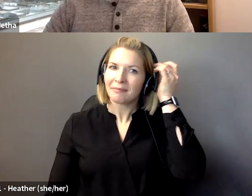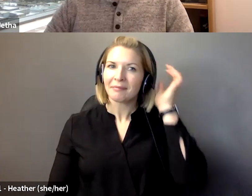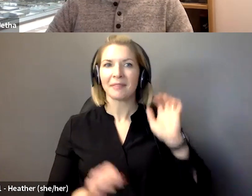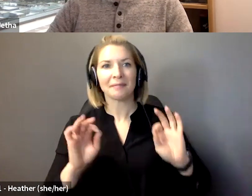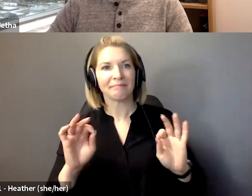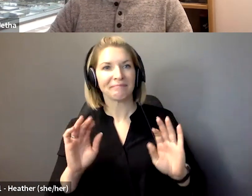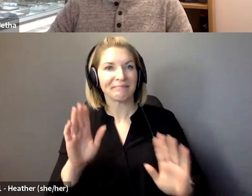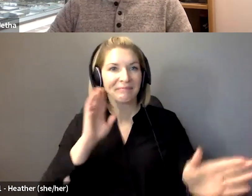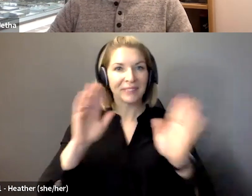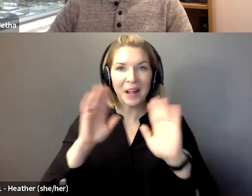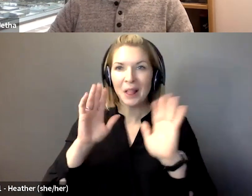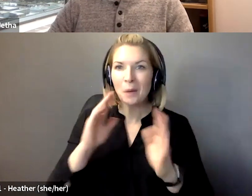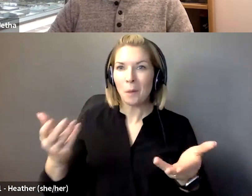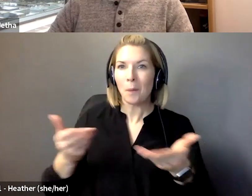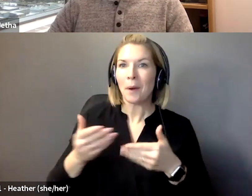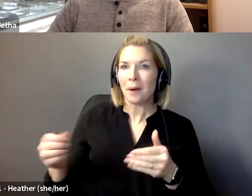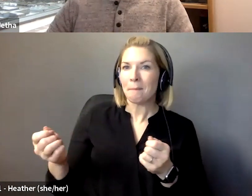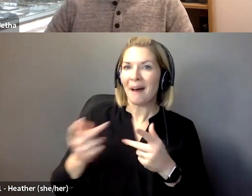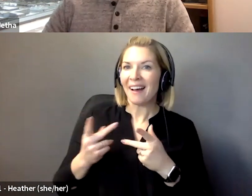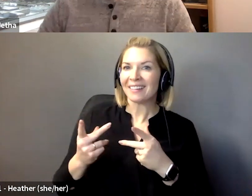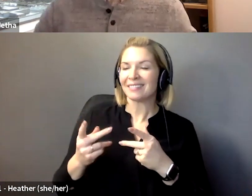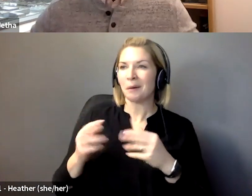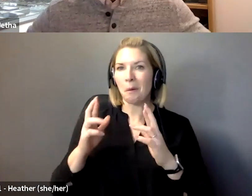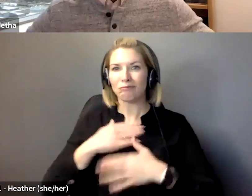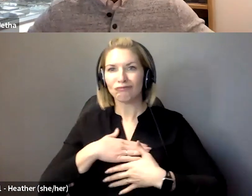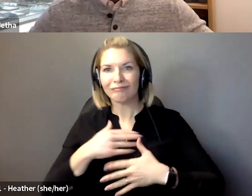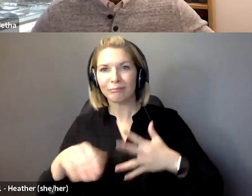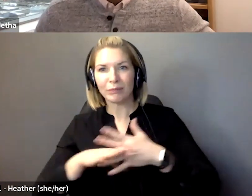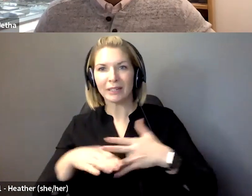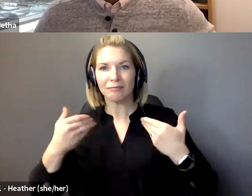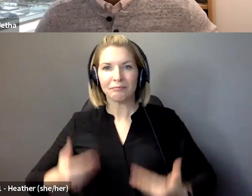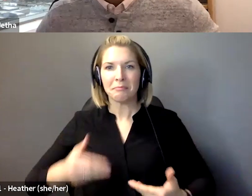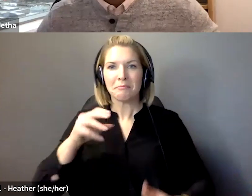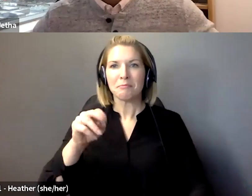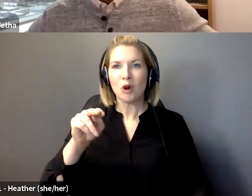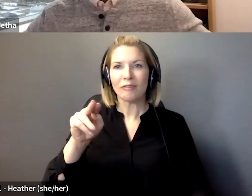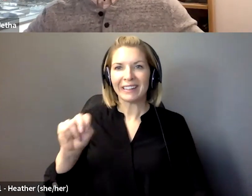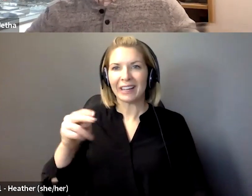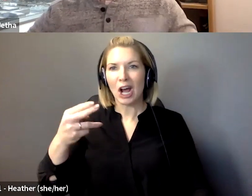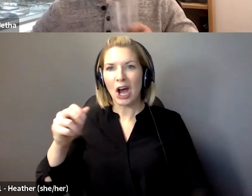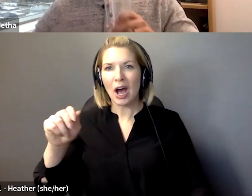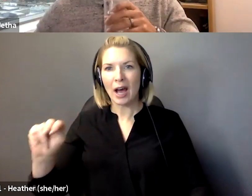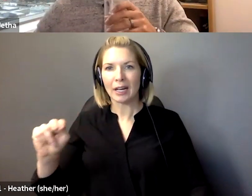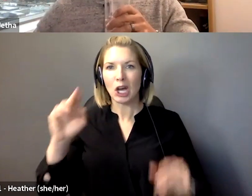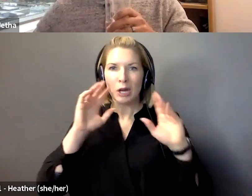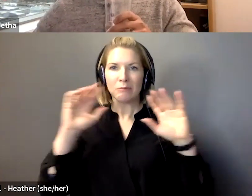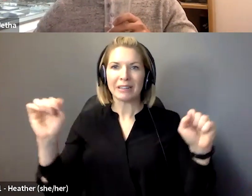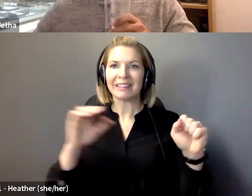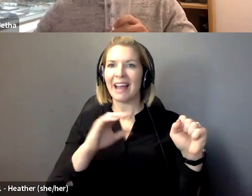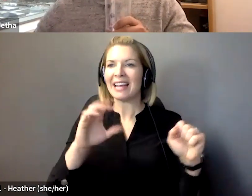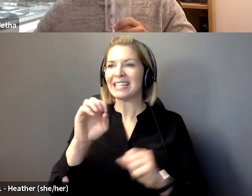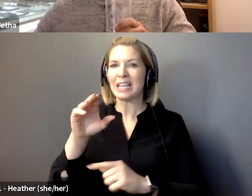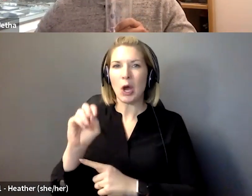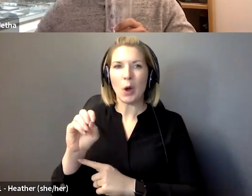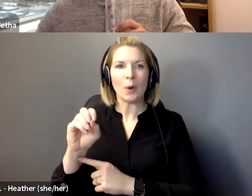Hi, everybody. Welcome back from your break. My name, again, is Maureen Haan, President and CEO of the Canadian Council